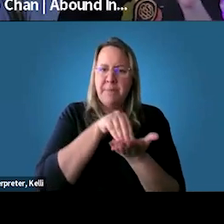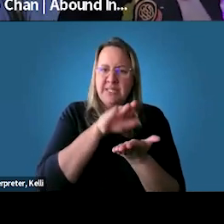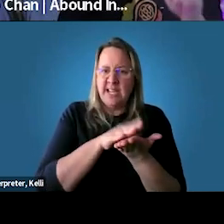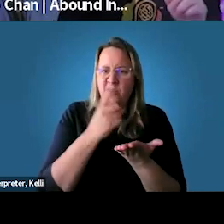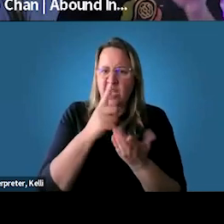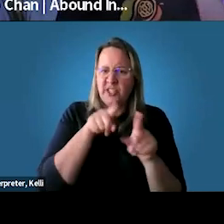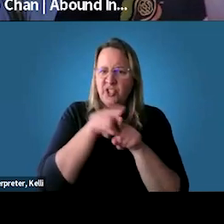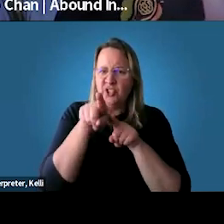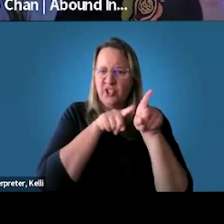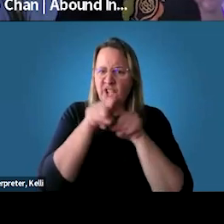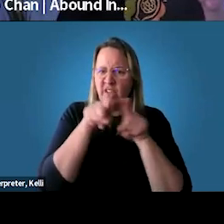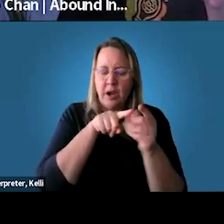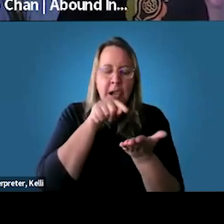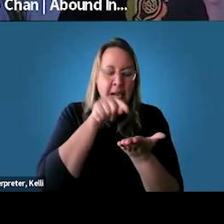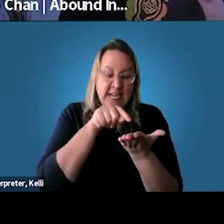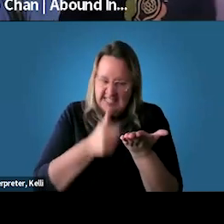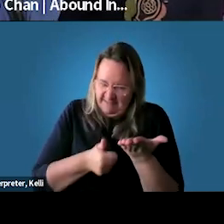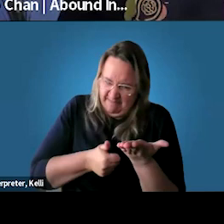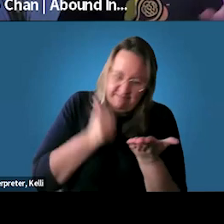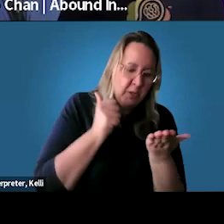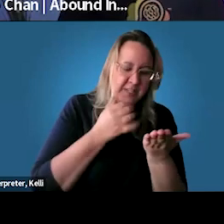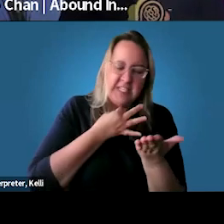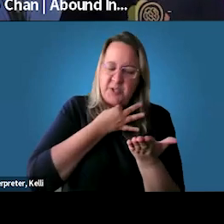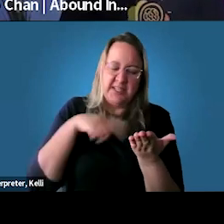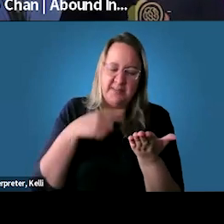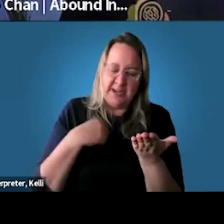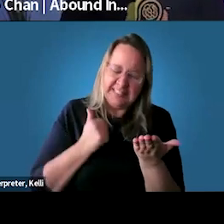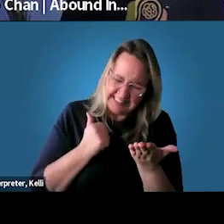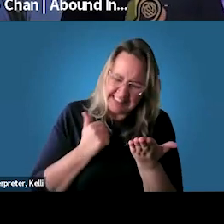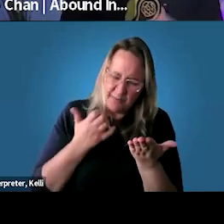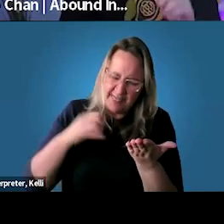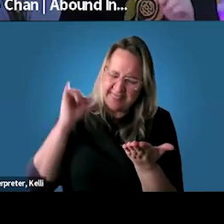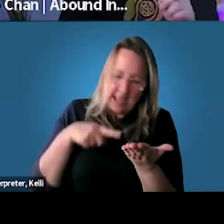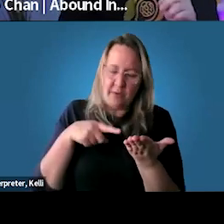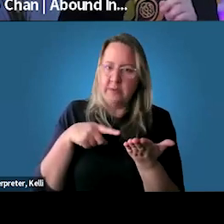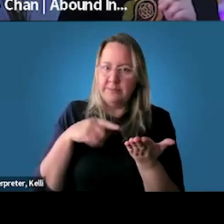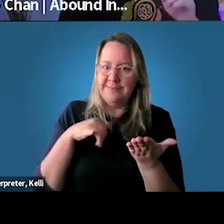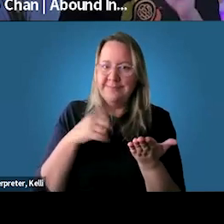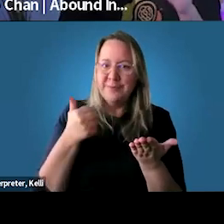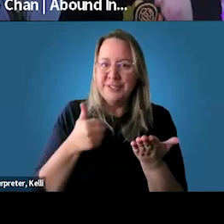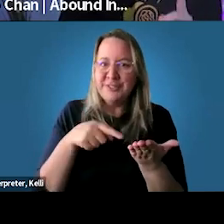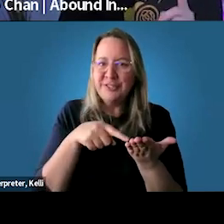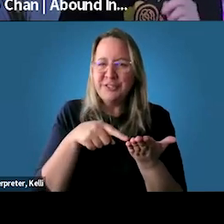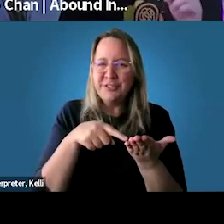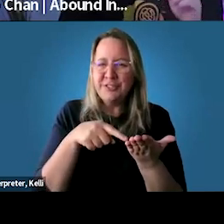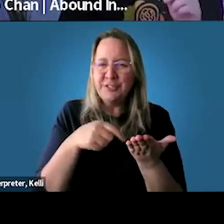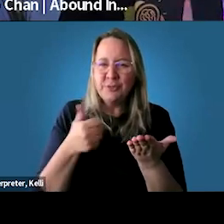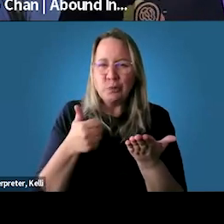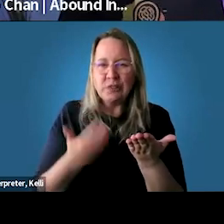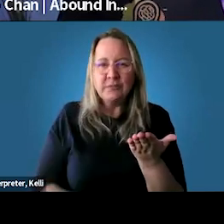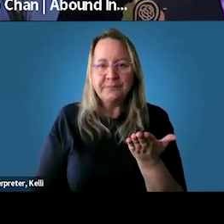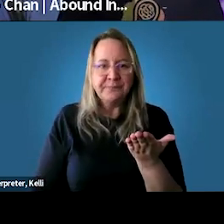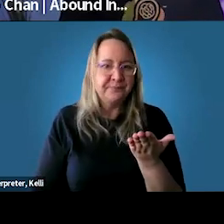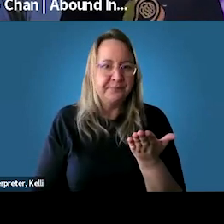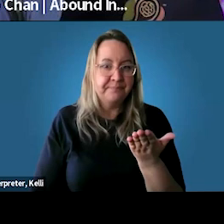This is the thing you are most curious about from that short list. What's the one thing you are the most